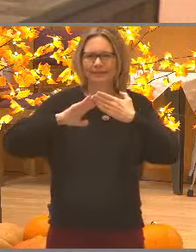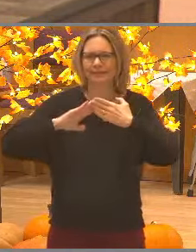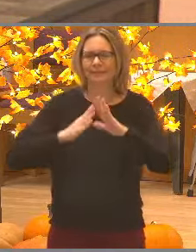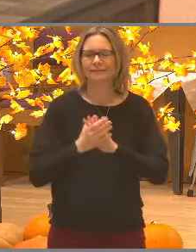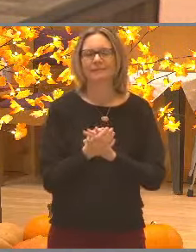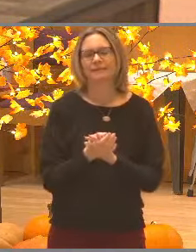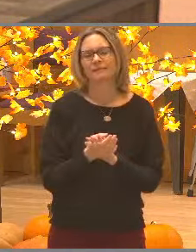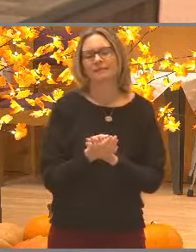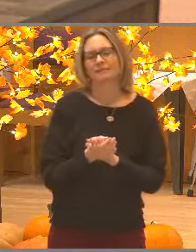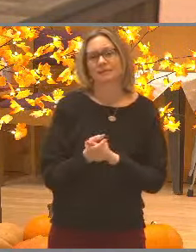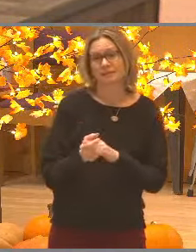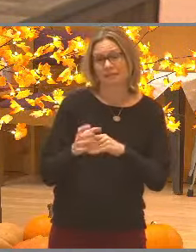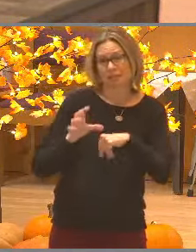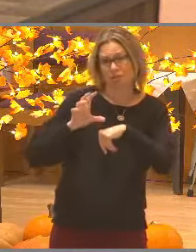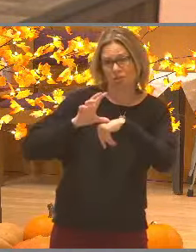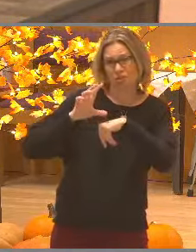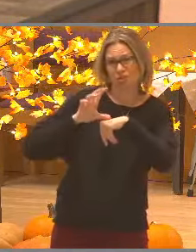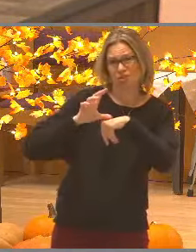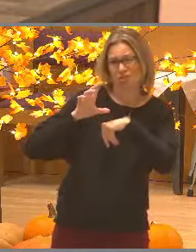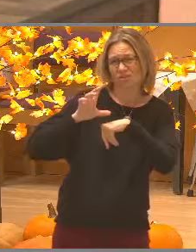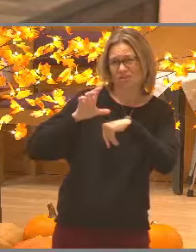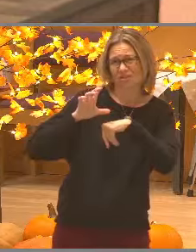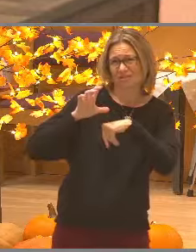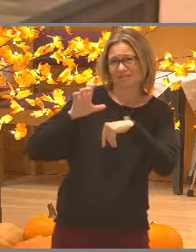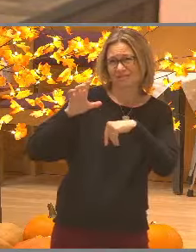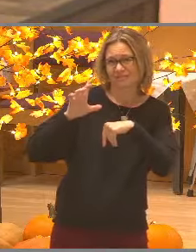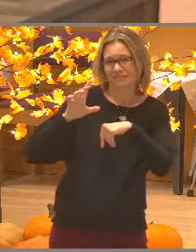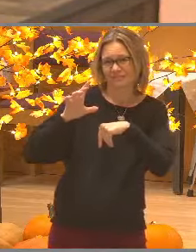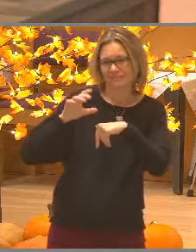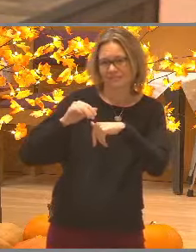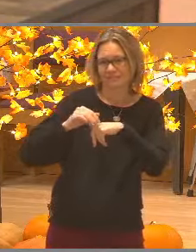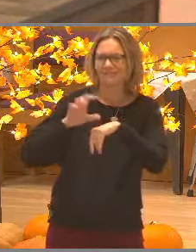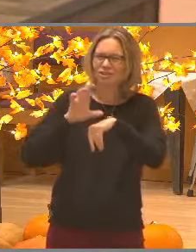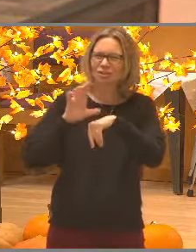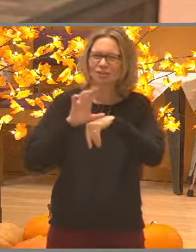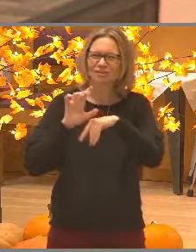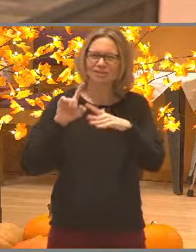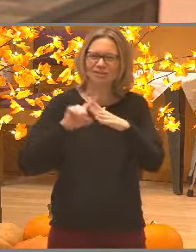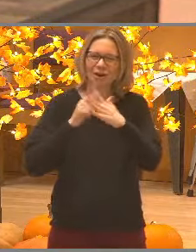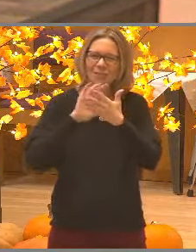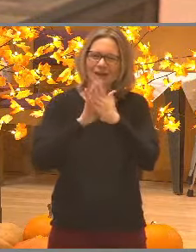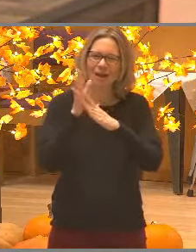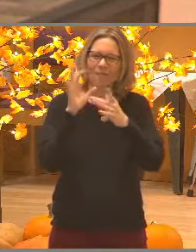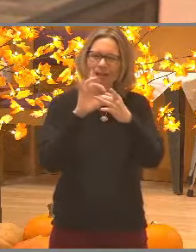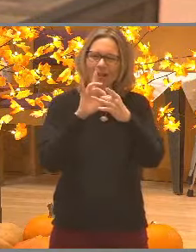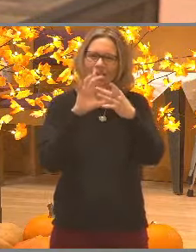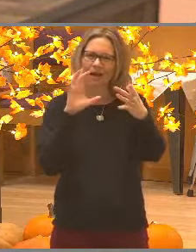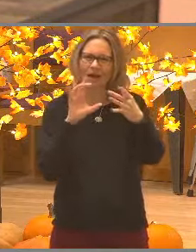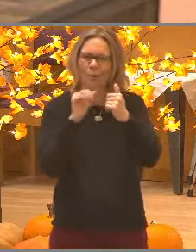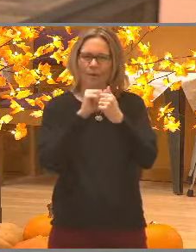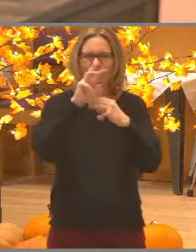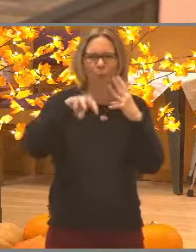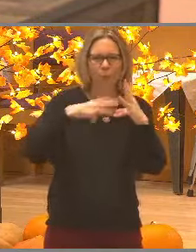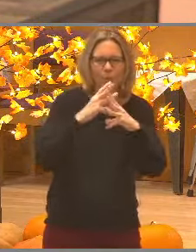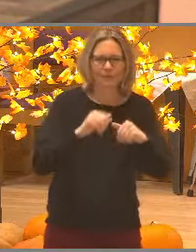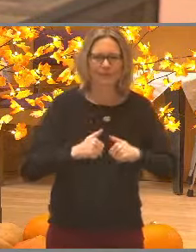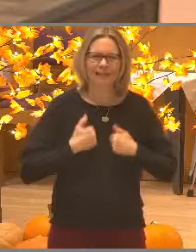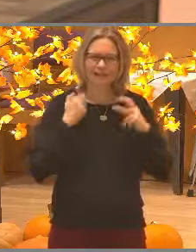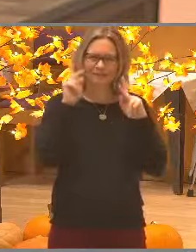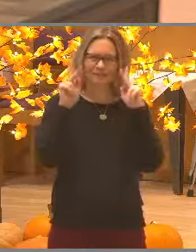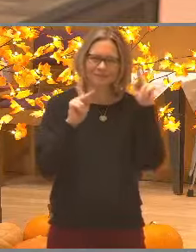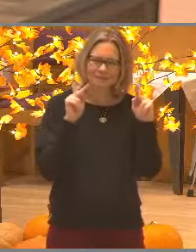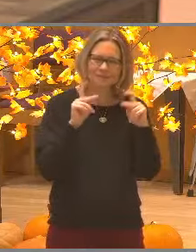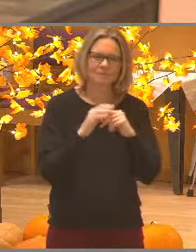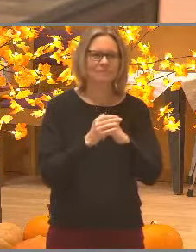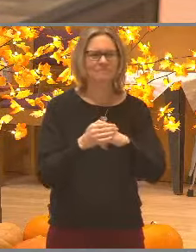the church started losing to be in touch with the reality of the world and the lives of people. And the church started